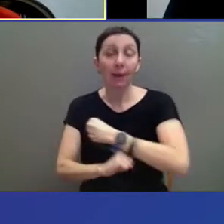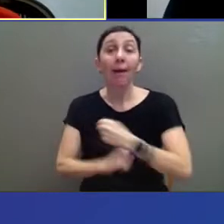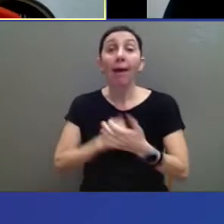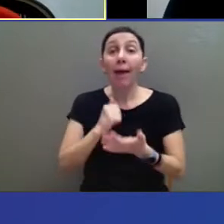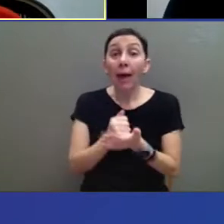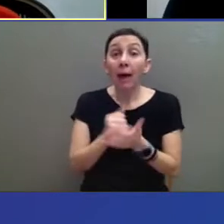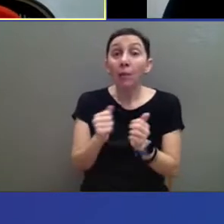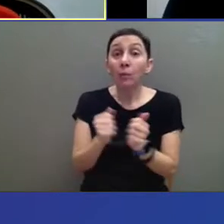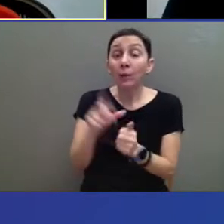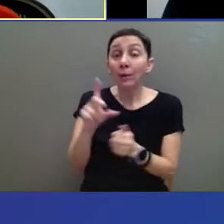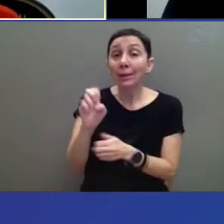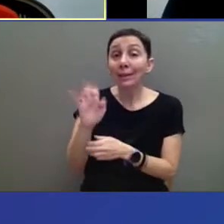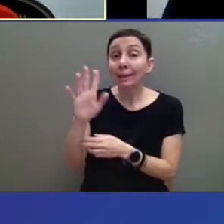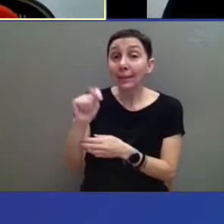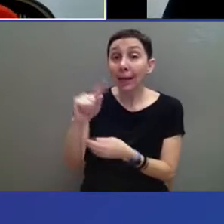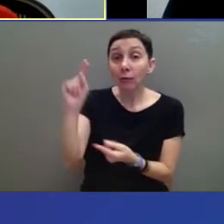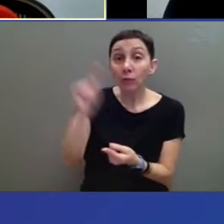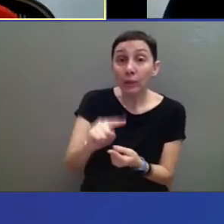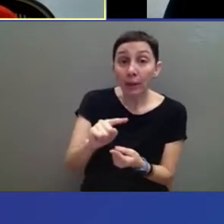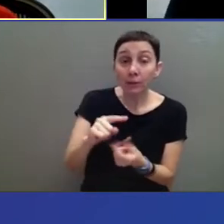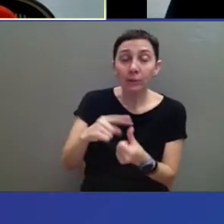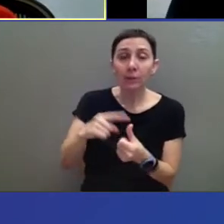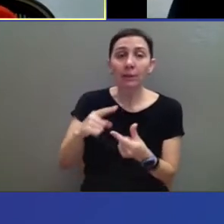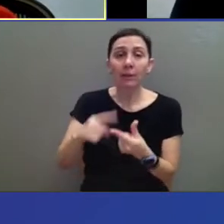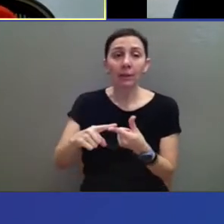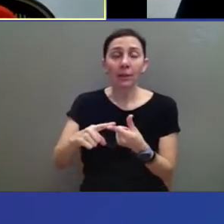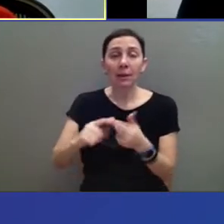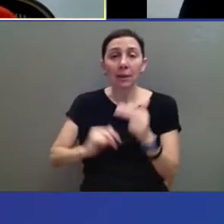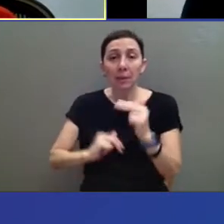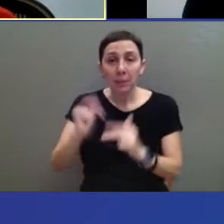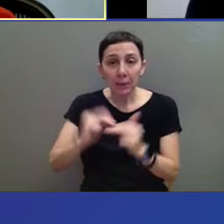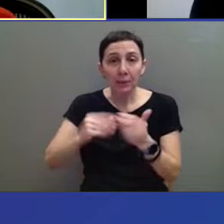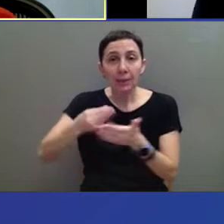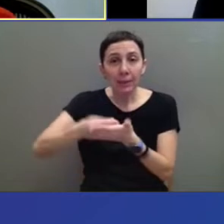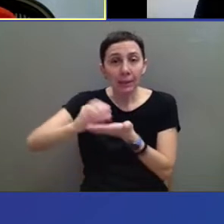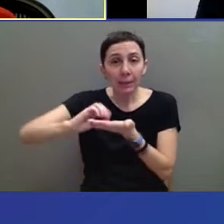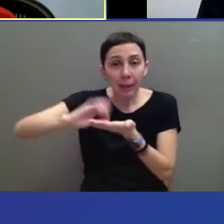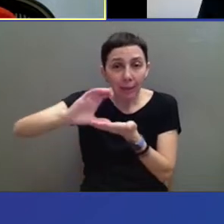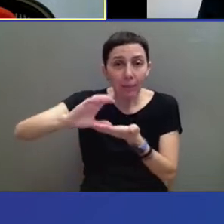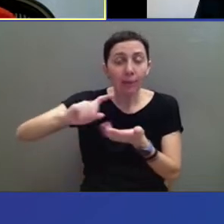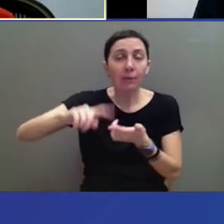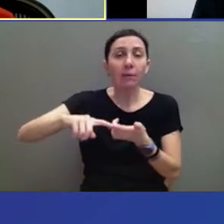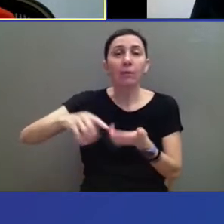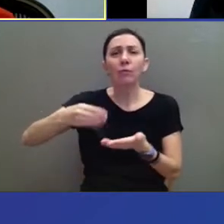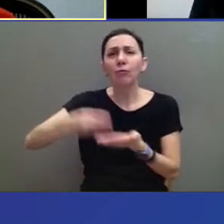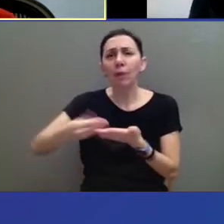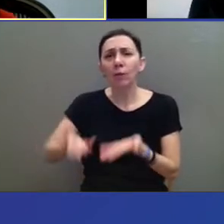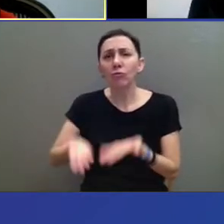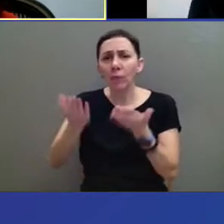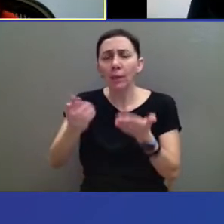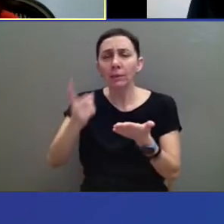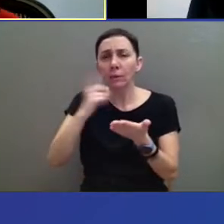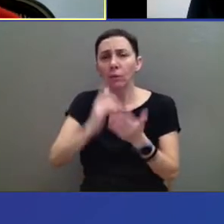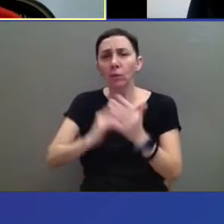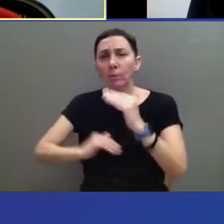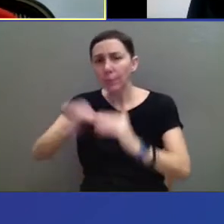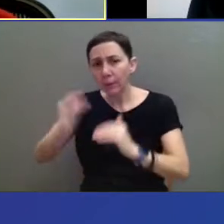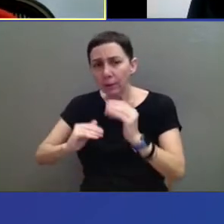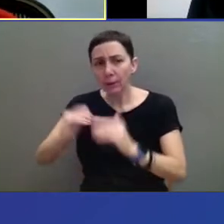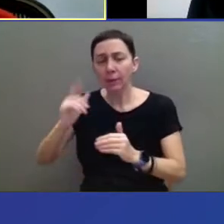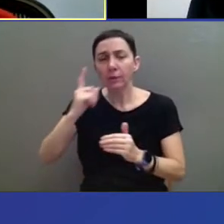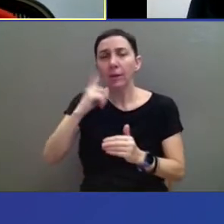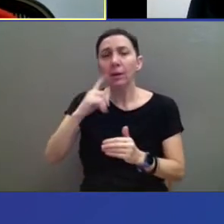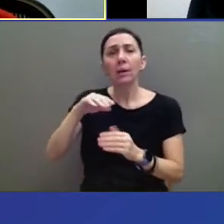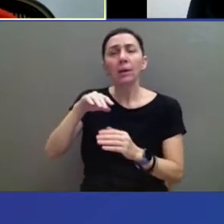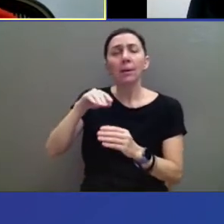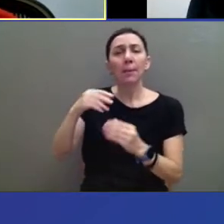reduction, in capital, in bricks and mortar kind of fundraising, artistic reserves, cash